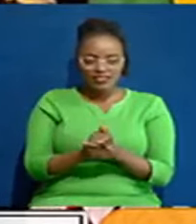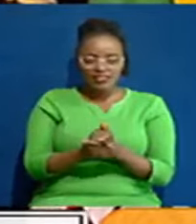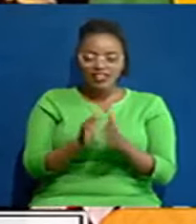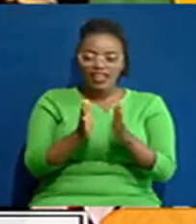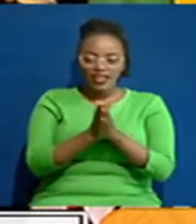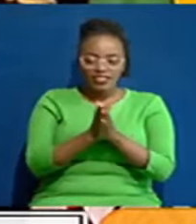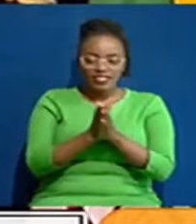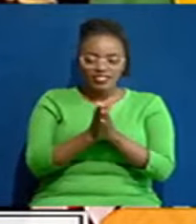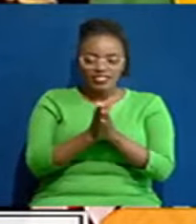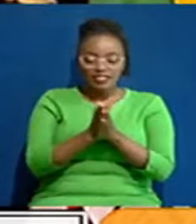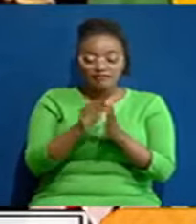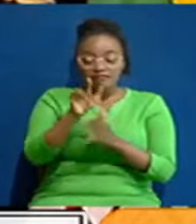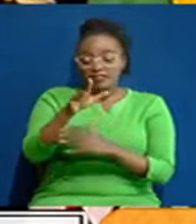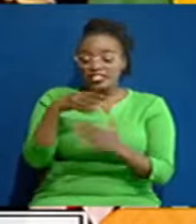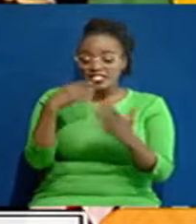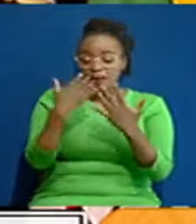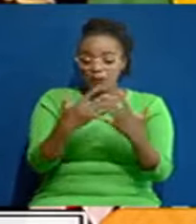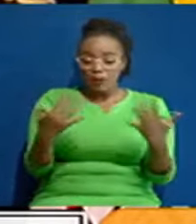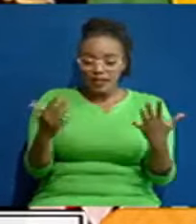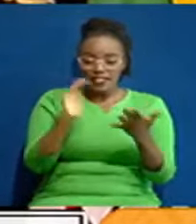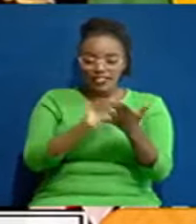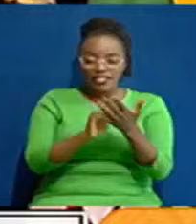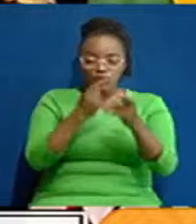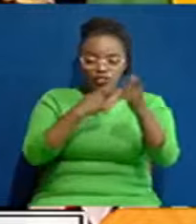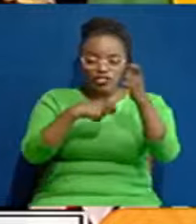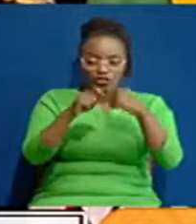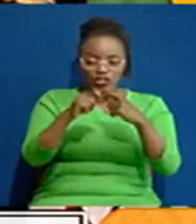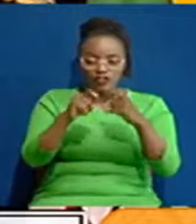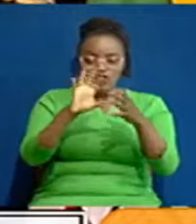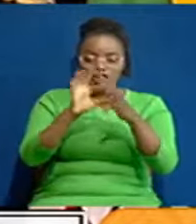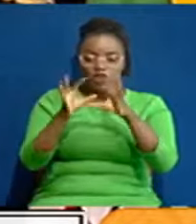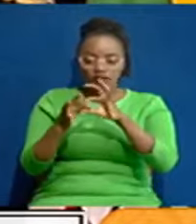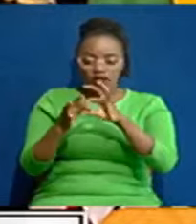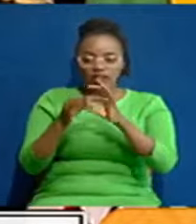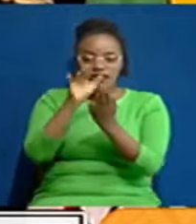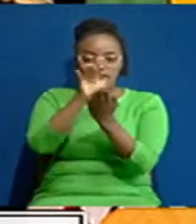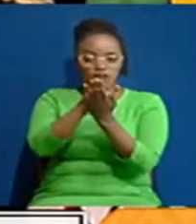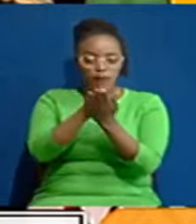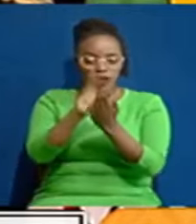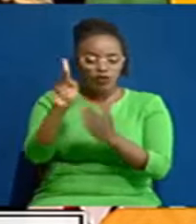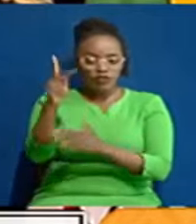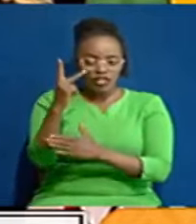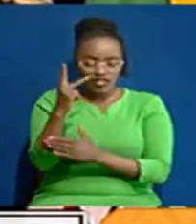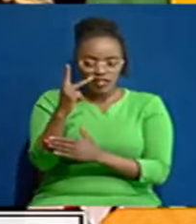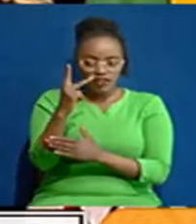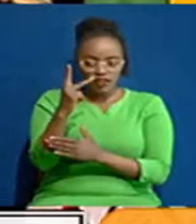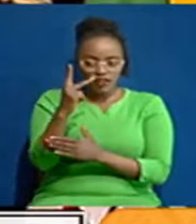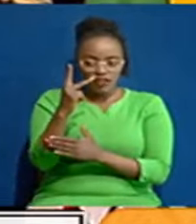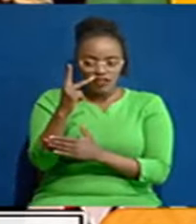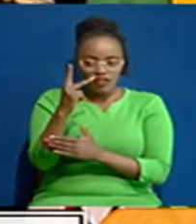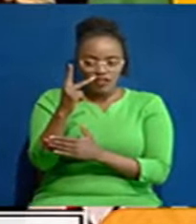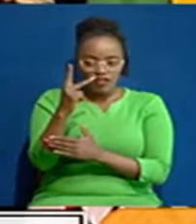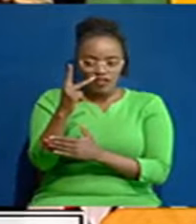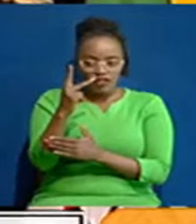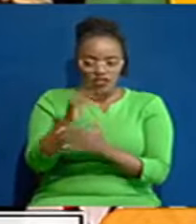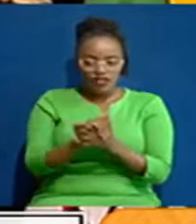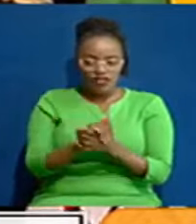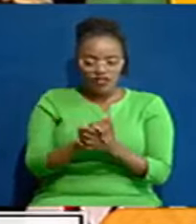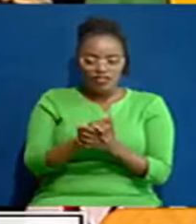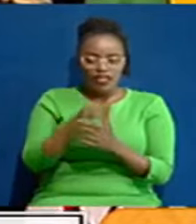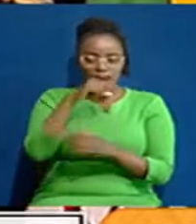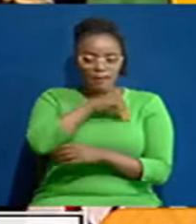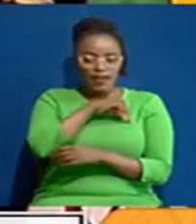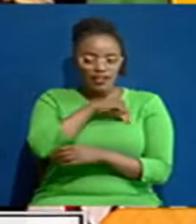And this property, again, we sold the Cooperative Bank of Kenya, the staff retirement